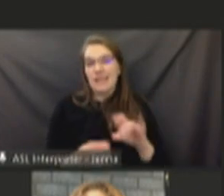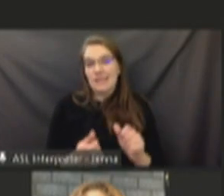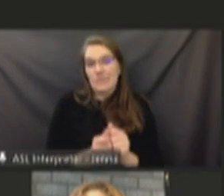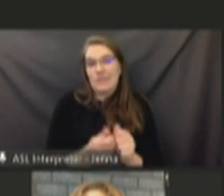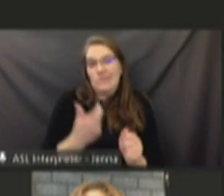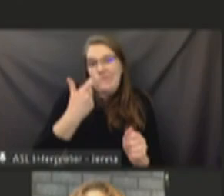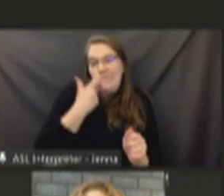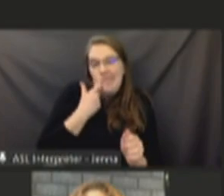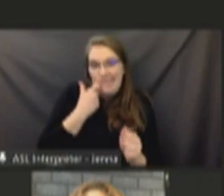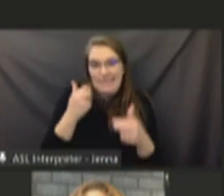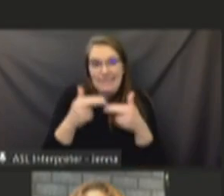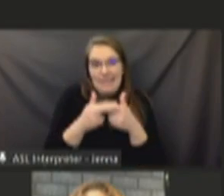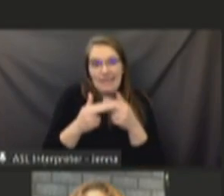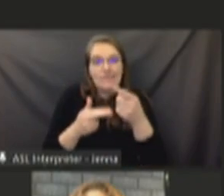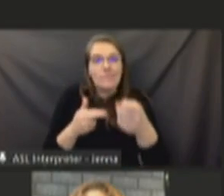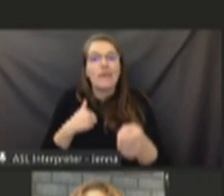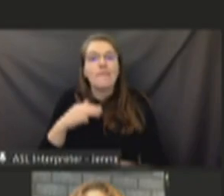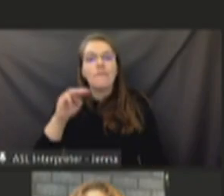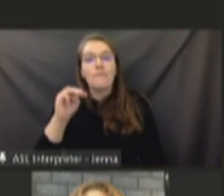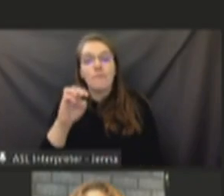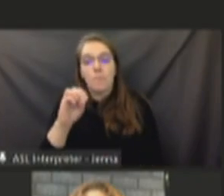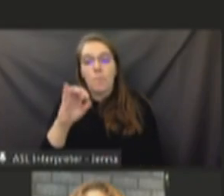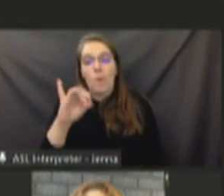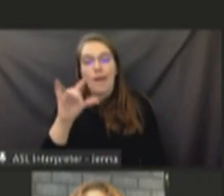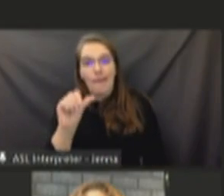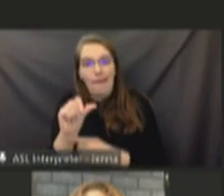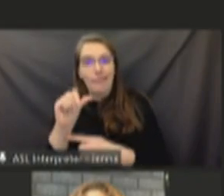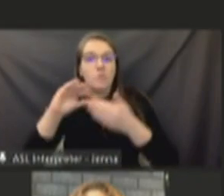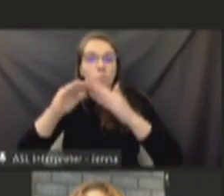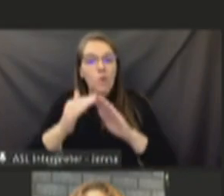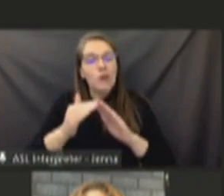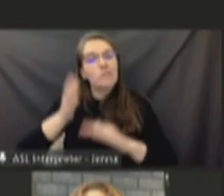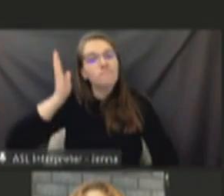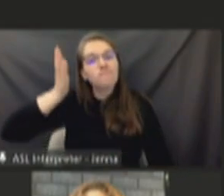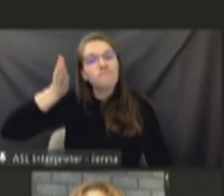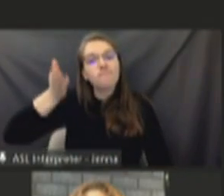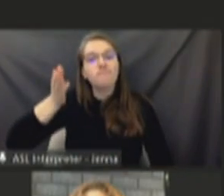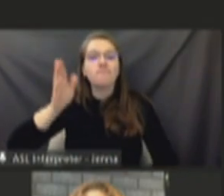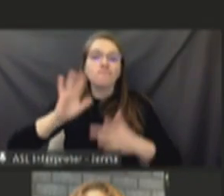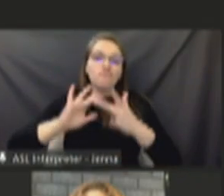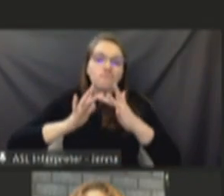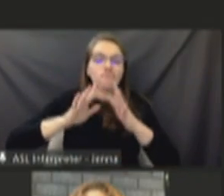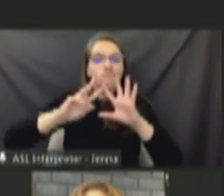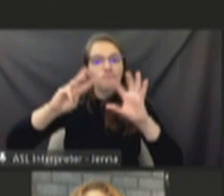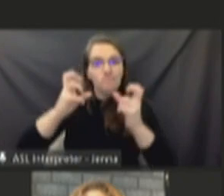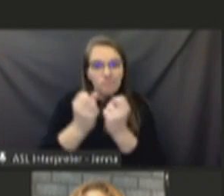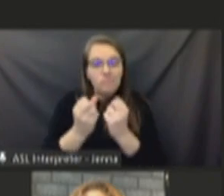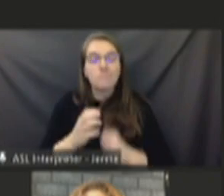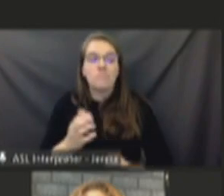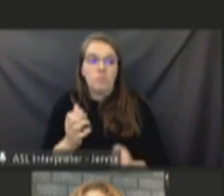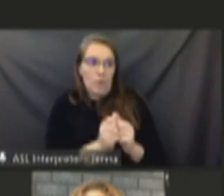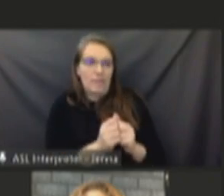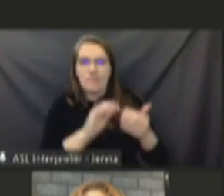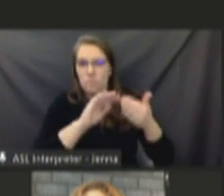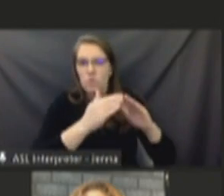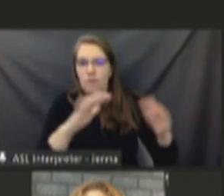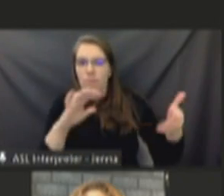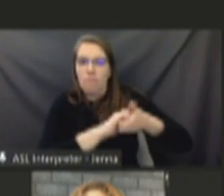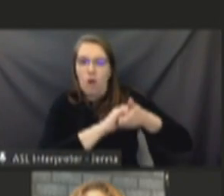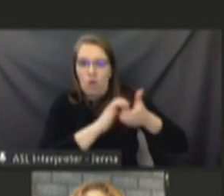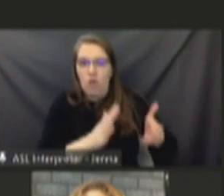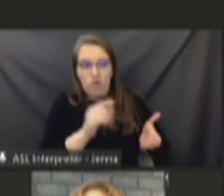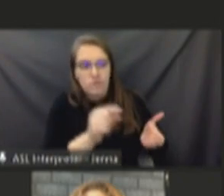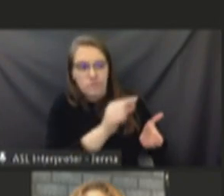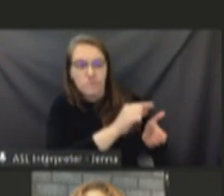community webinars. And these webinars that we have them with community partners. And this is a virtual